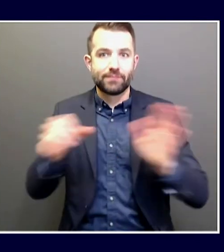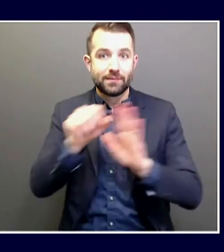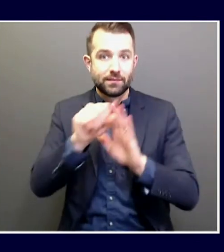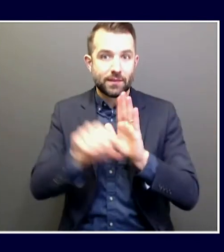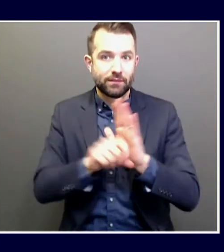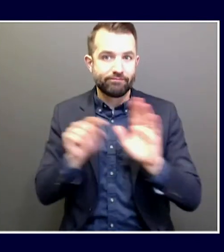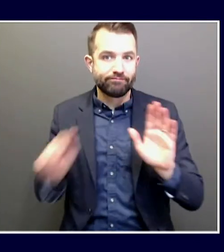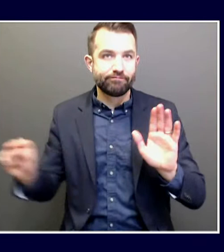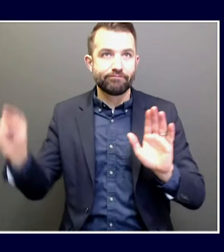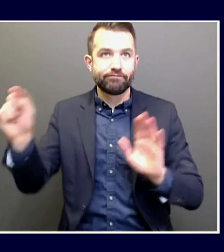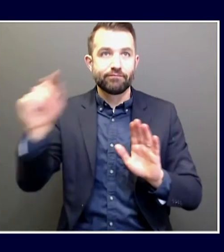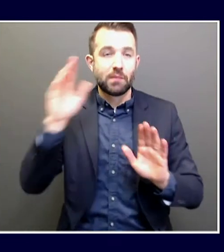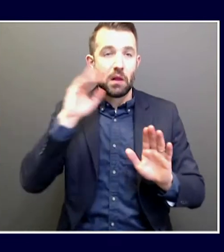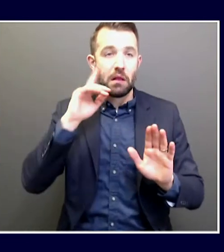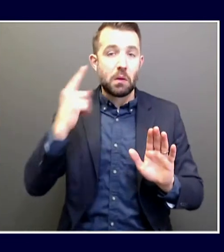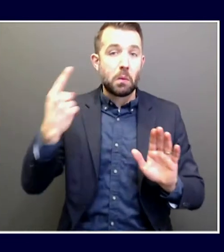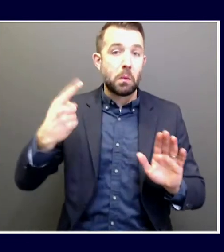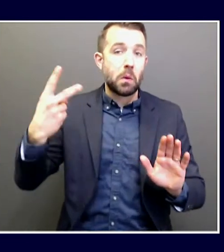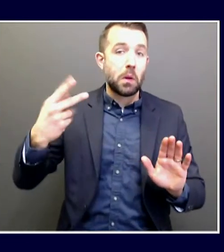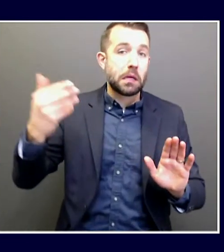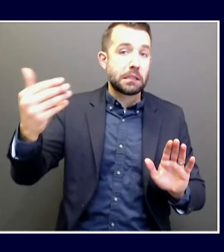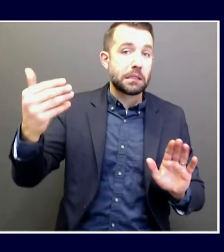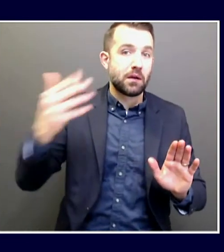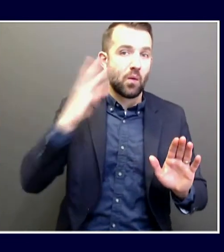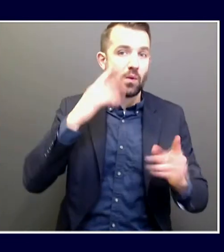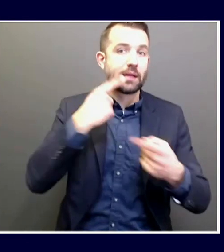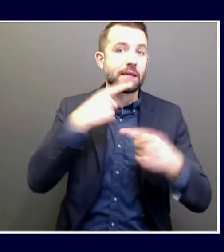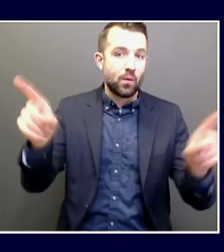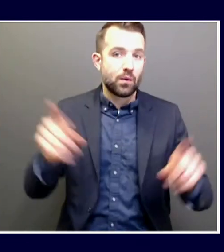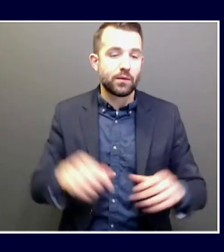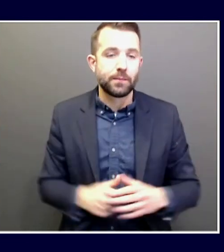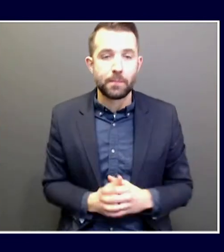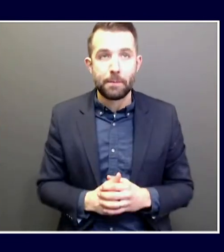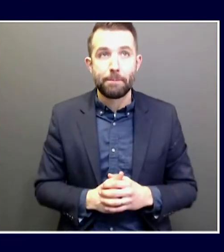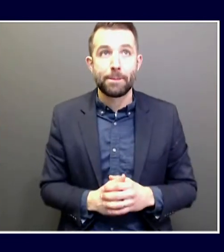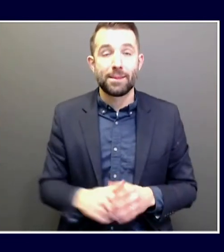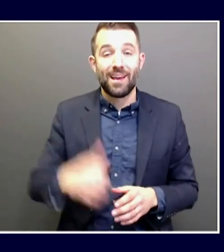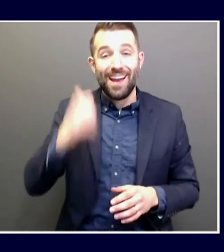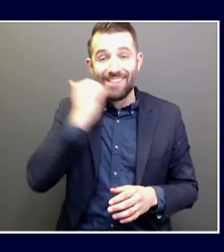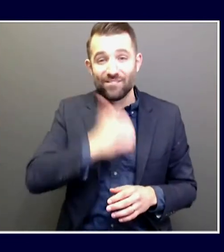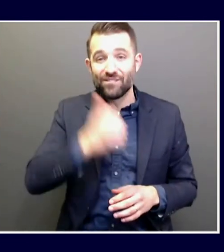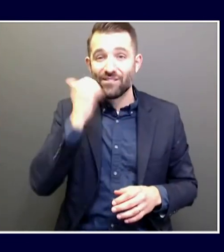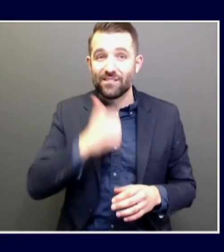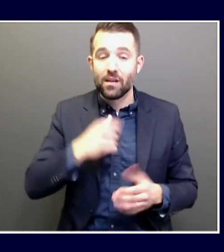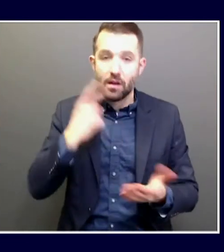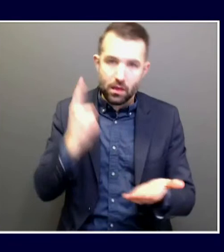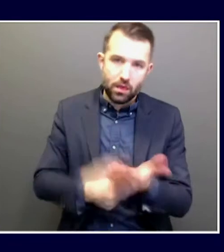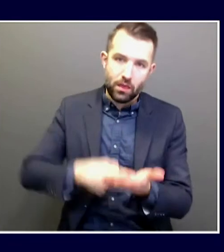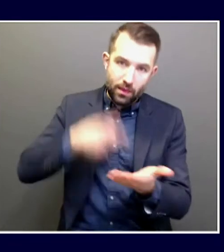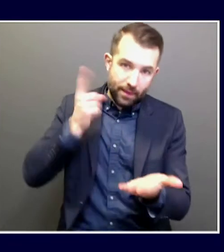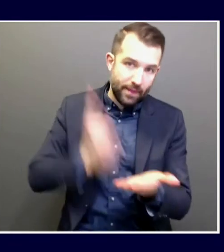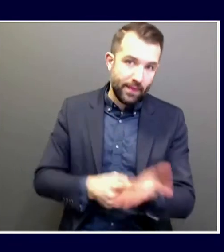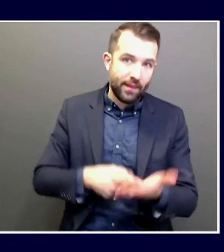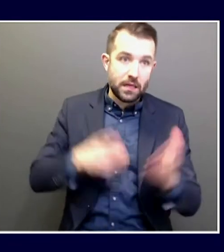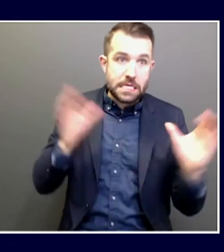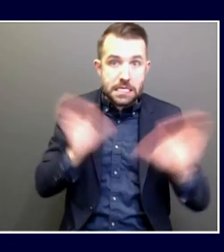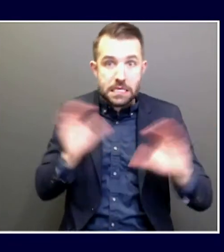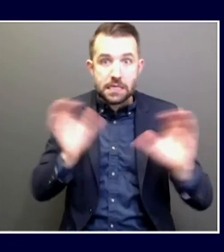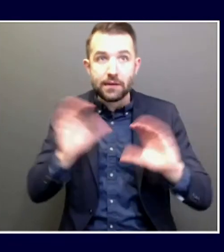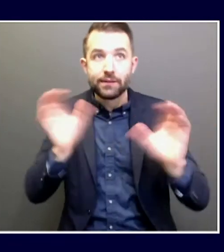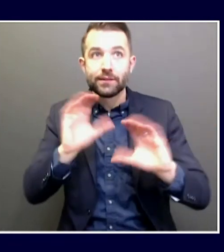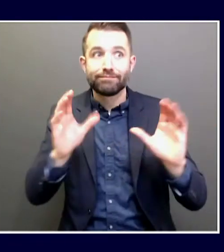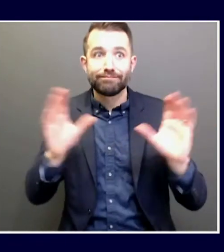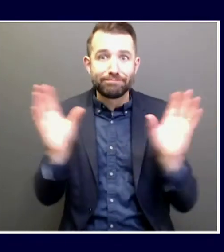to that as well. Needless to say, as part of our daily work, how do we expand testing options? We try to put all of the